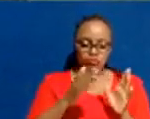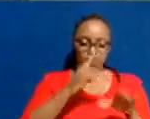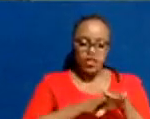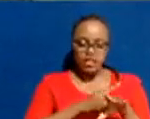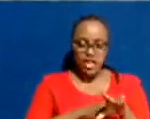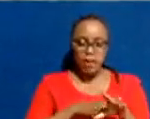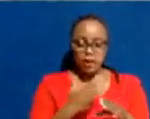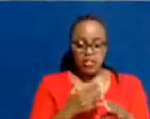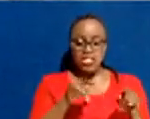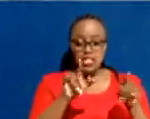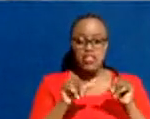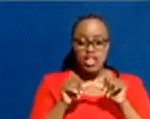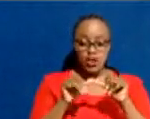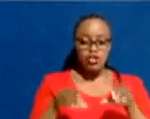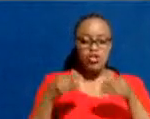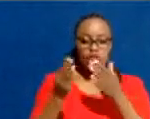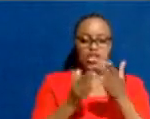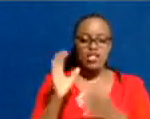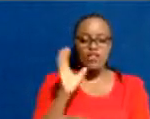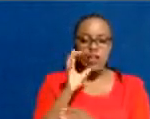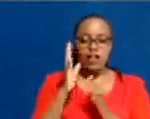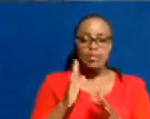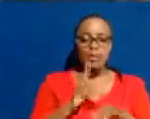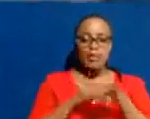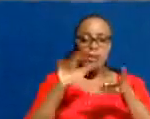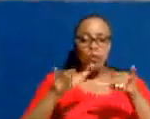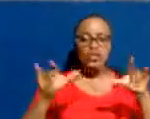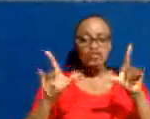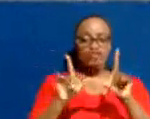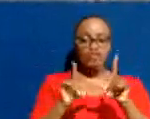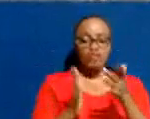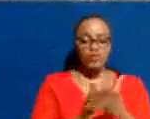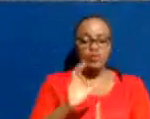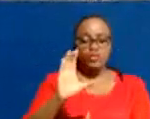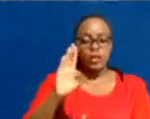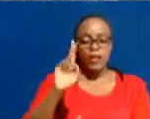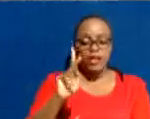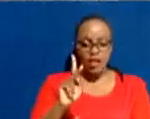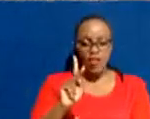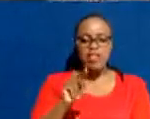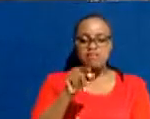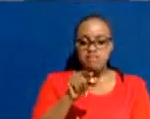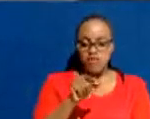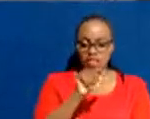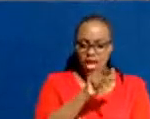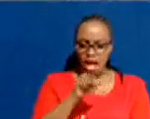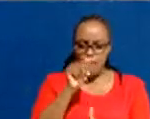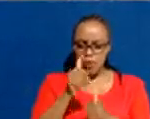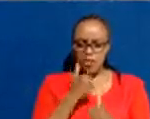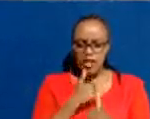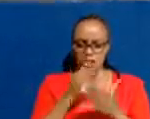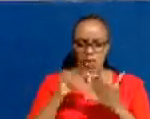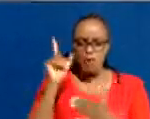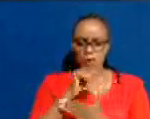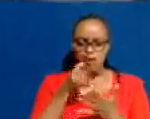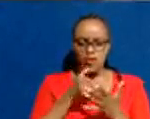time frame and that they continue to serve their customers while awaiting licensing by the regulator. So the lenders that have so far been